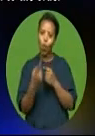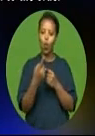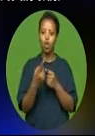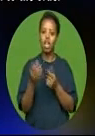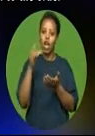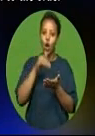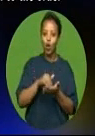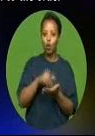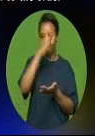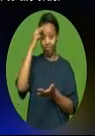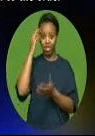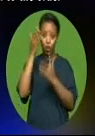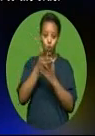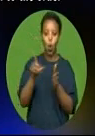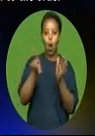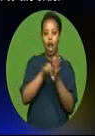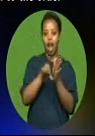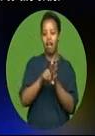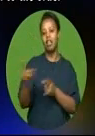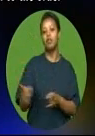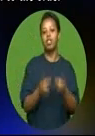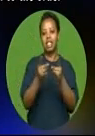recourse is through legal proceedings.